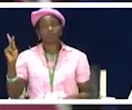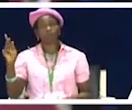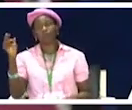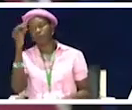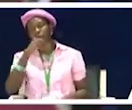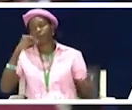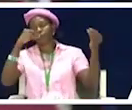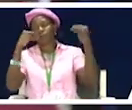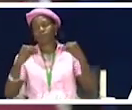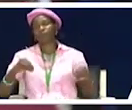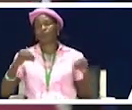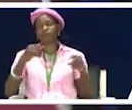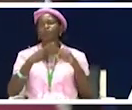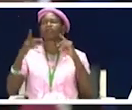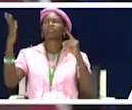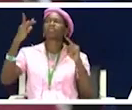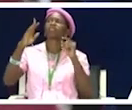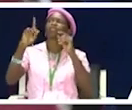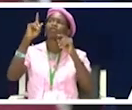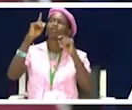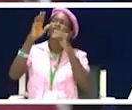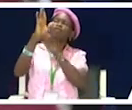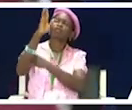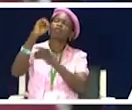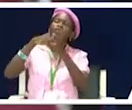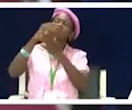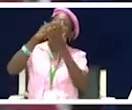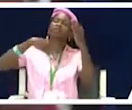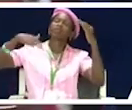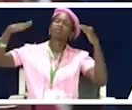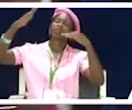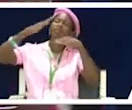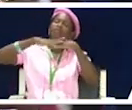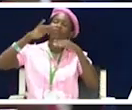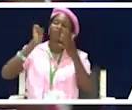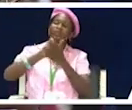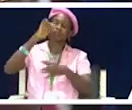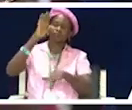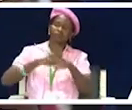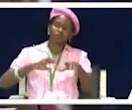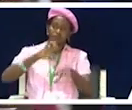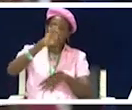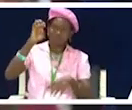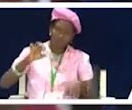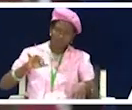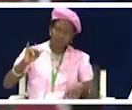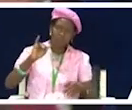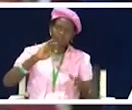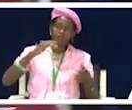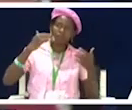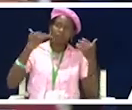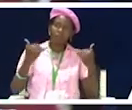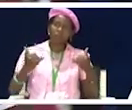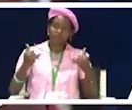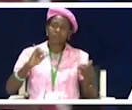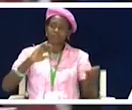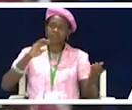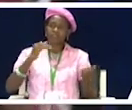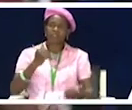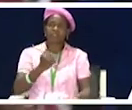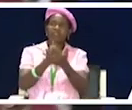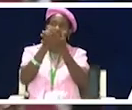But I know there is a God in heaven who is called the ever-present help in time